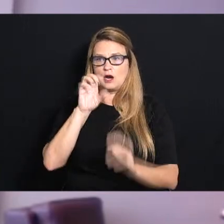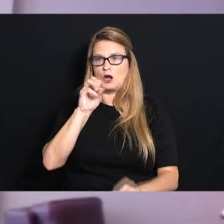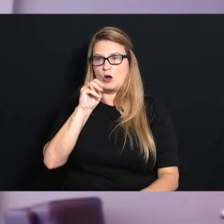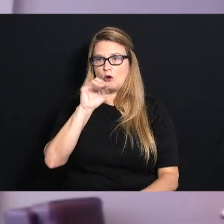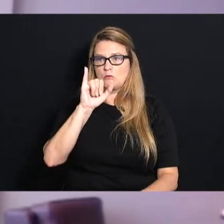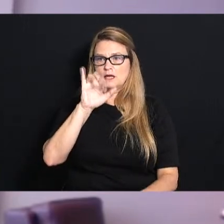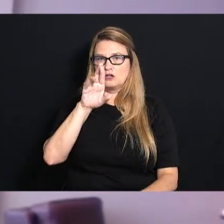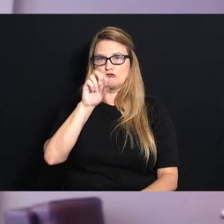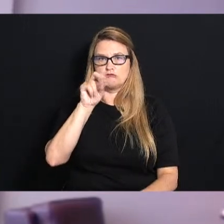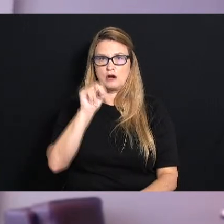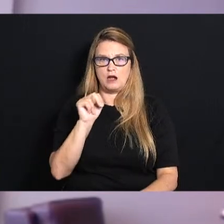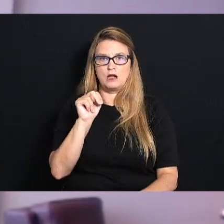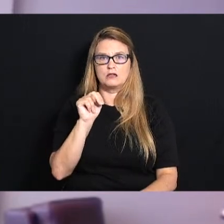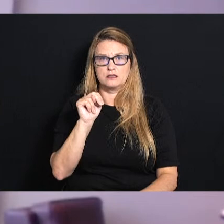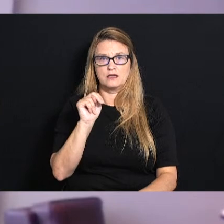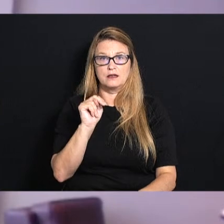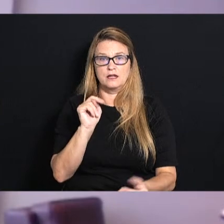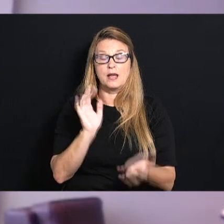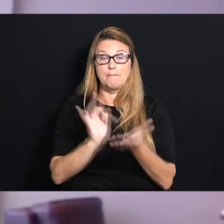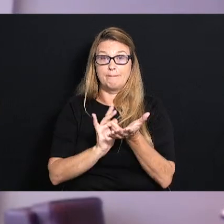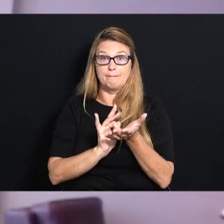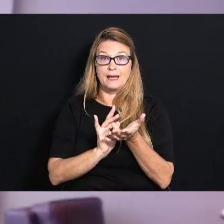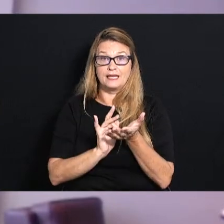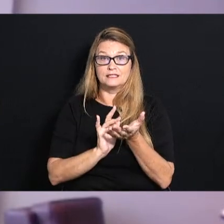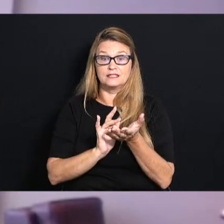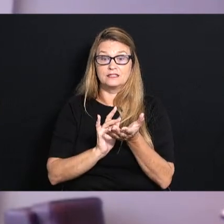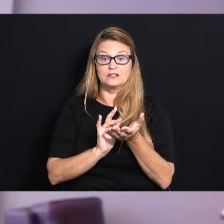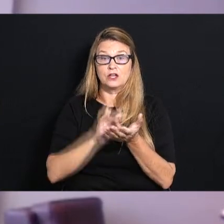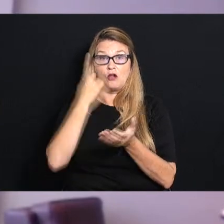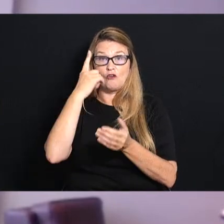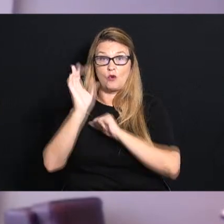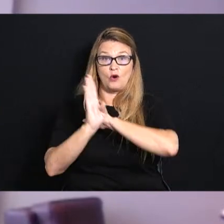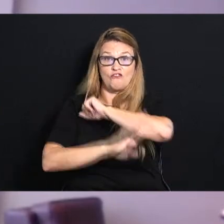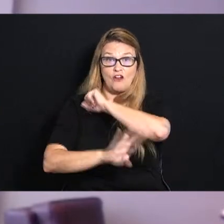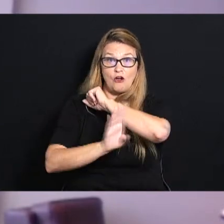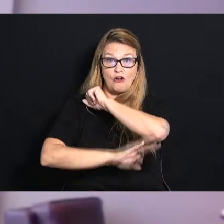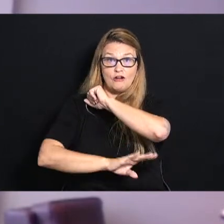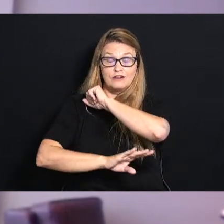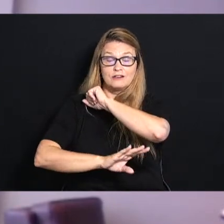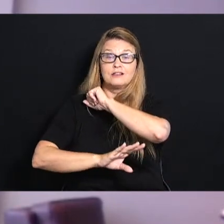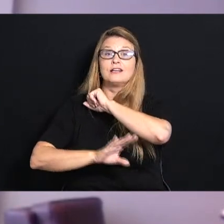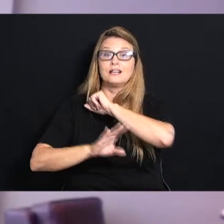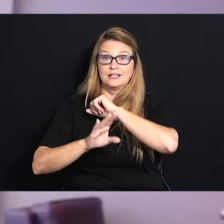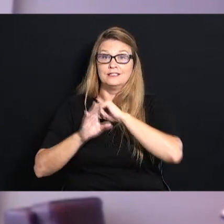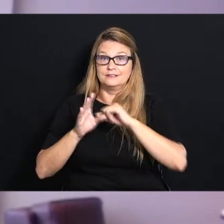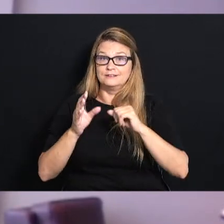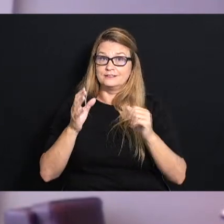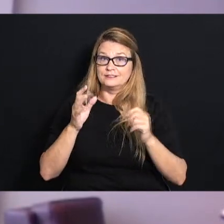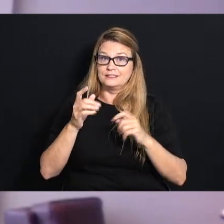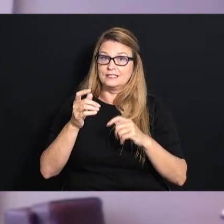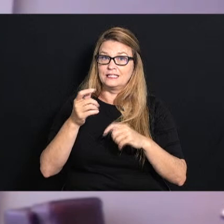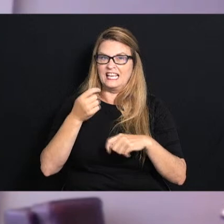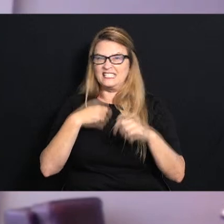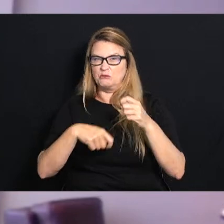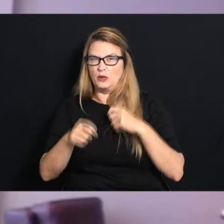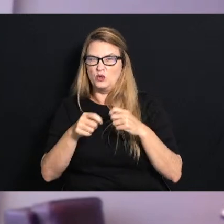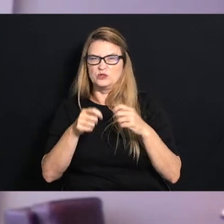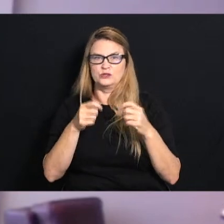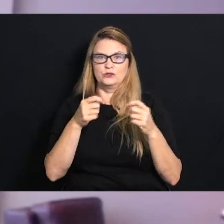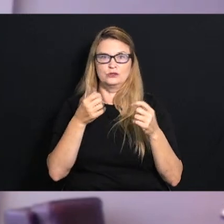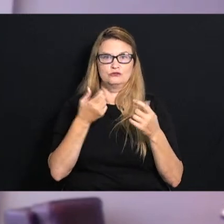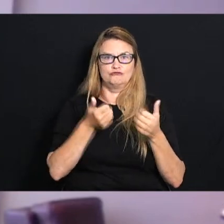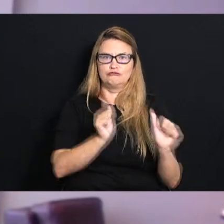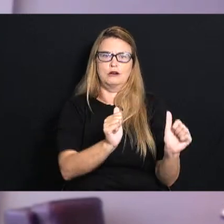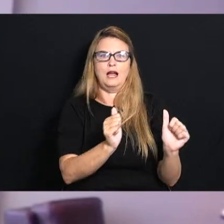selective vaccines for the fall time, October or so, as opposed to trying to do a